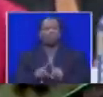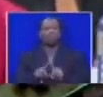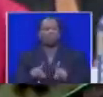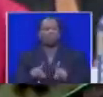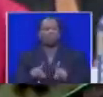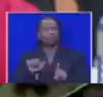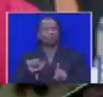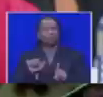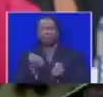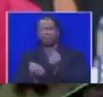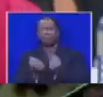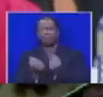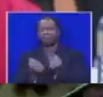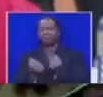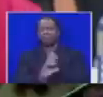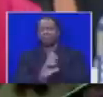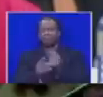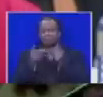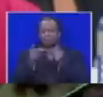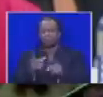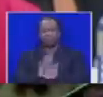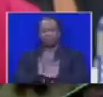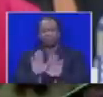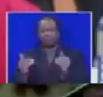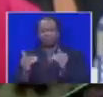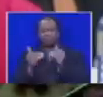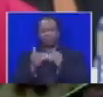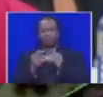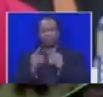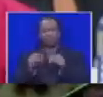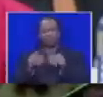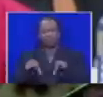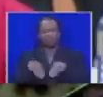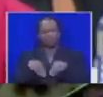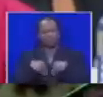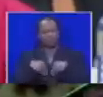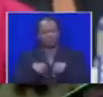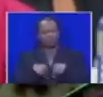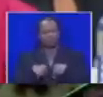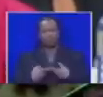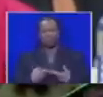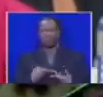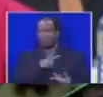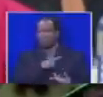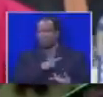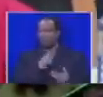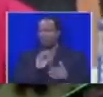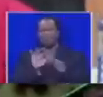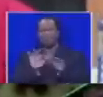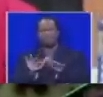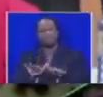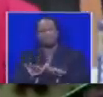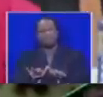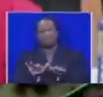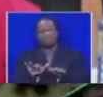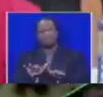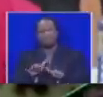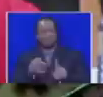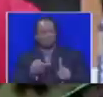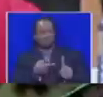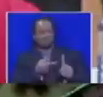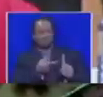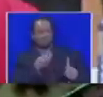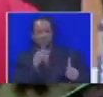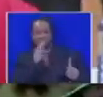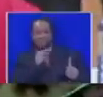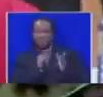ruling. It is unfair, it is unacceptable that this parliament does not see anything wrong, that even